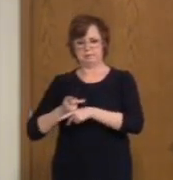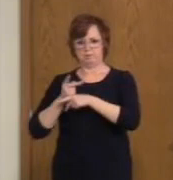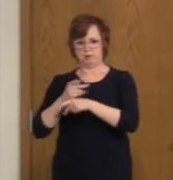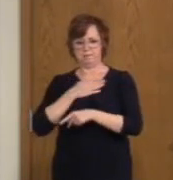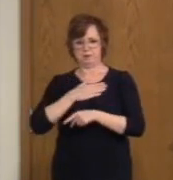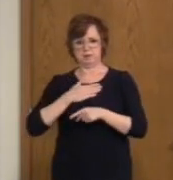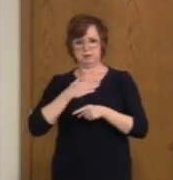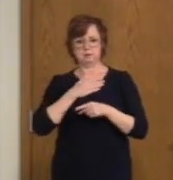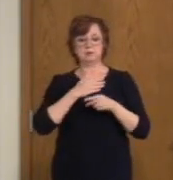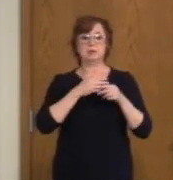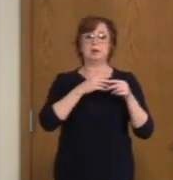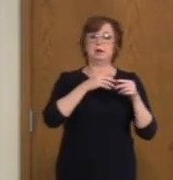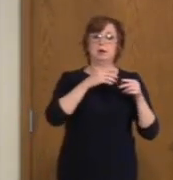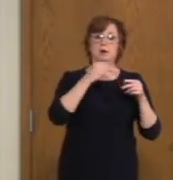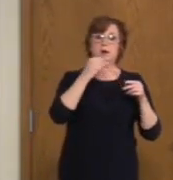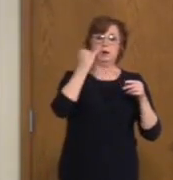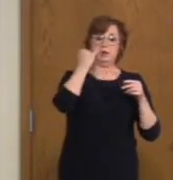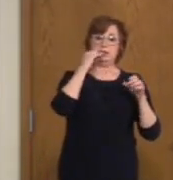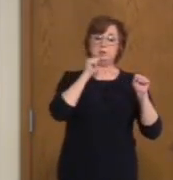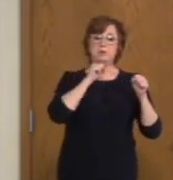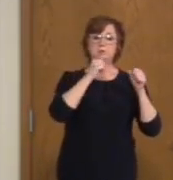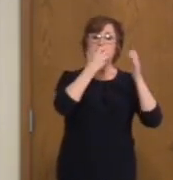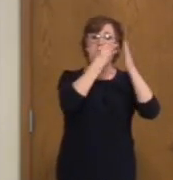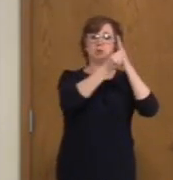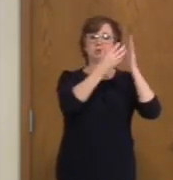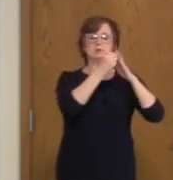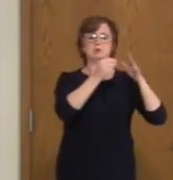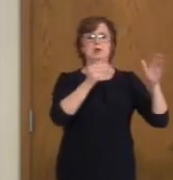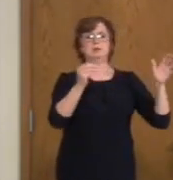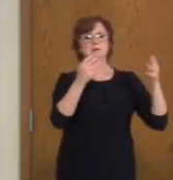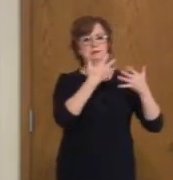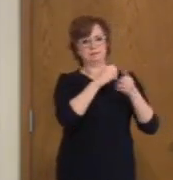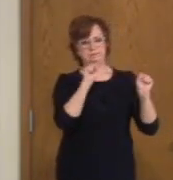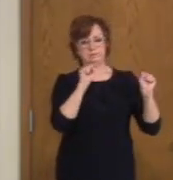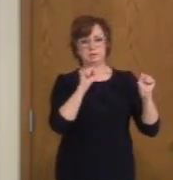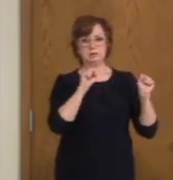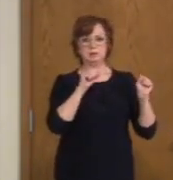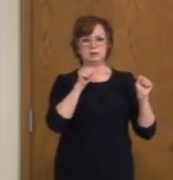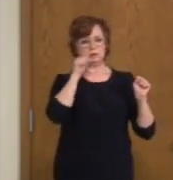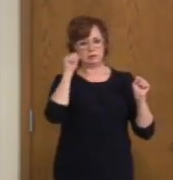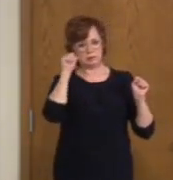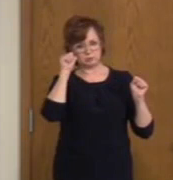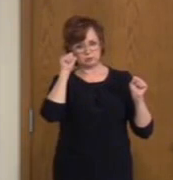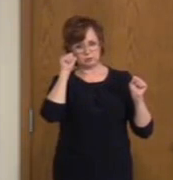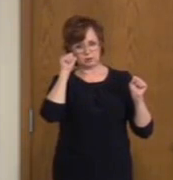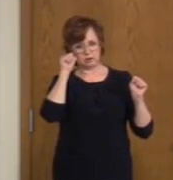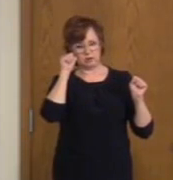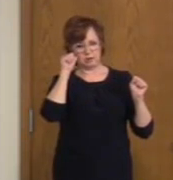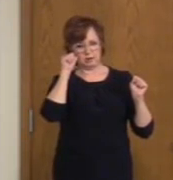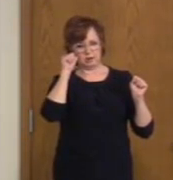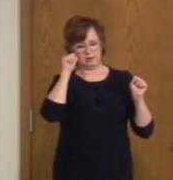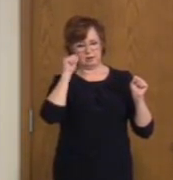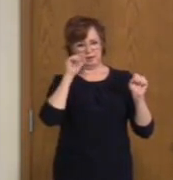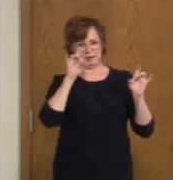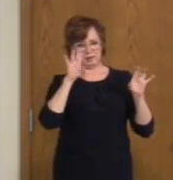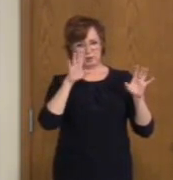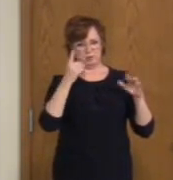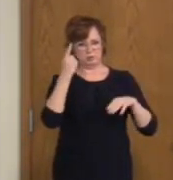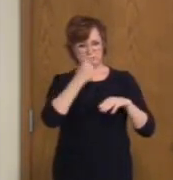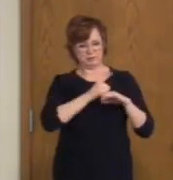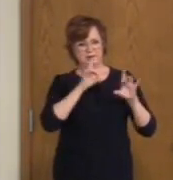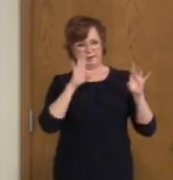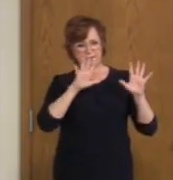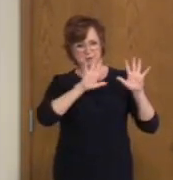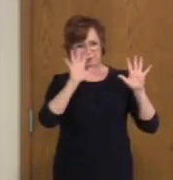again, outdoors is much, much safer. So the weather yesterday and today notwithstanding is getting better in the